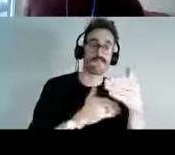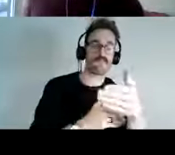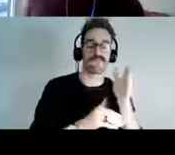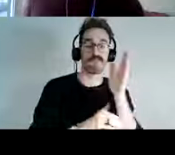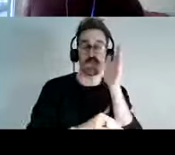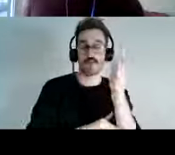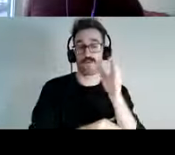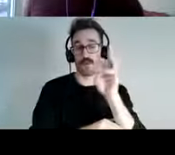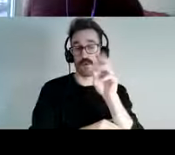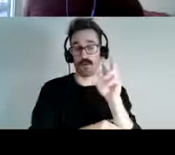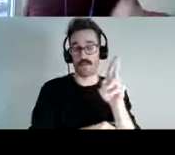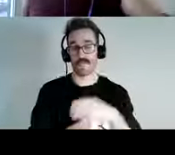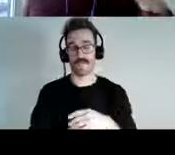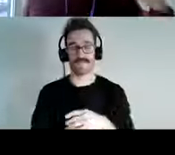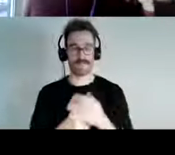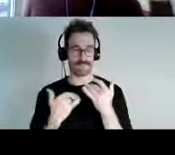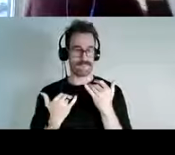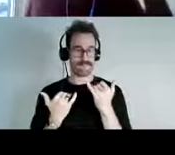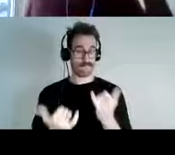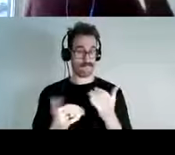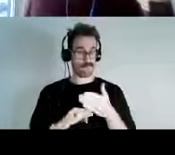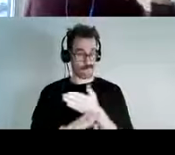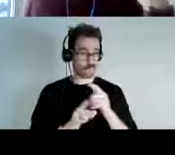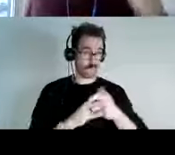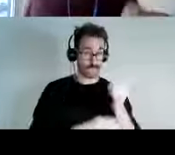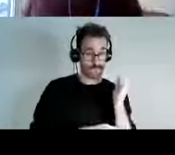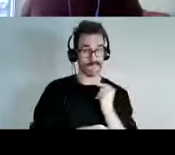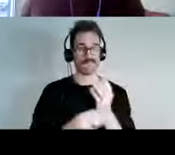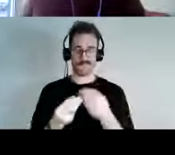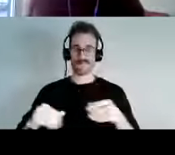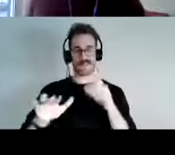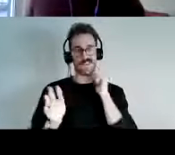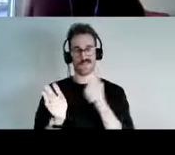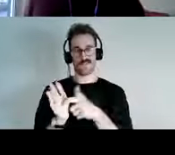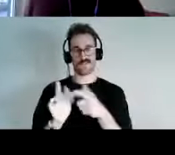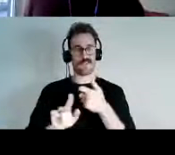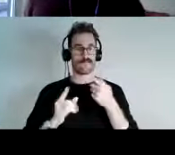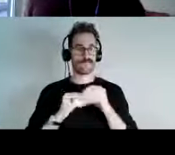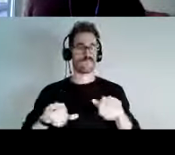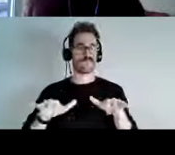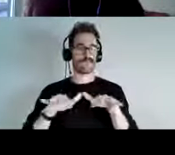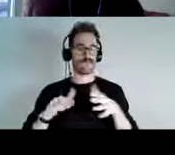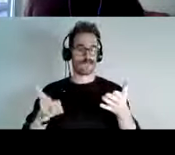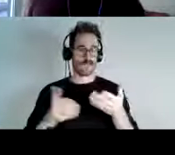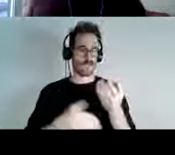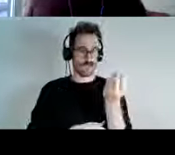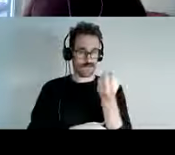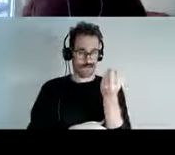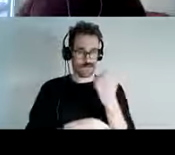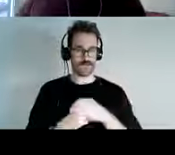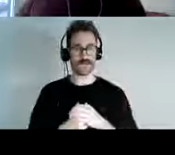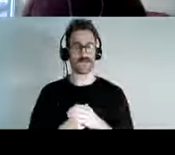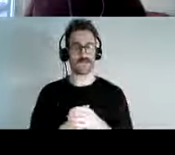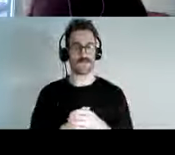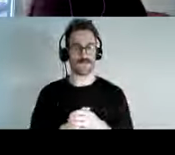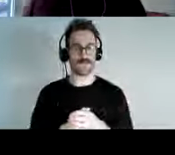I'd like just to begin and do a land acknowledgement from the territory that we are from in Ontario. And this is from